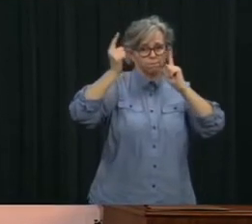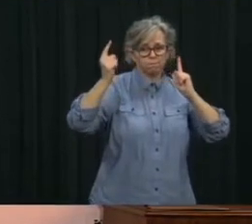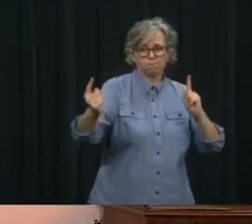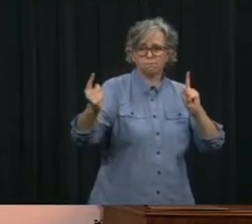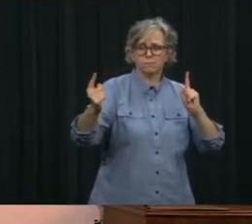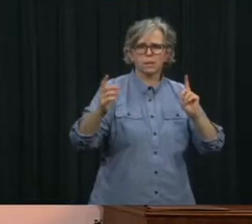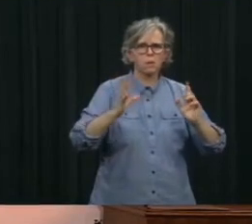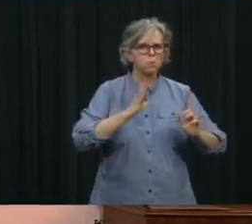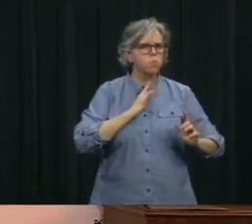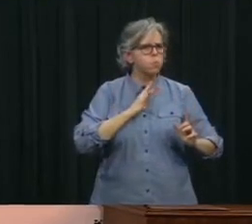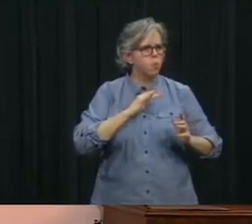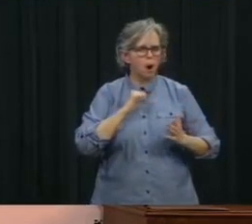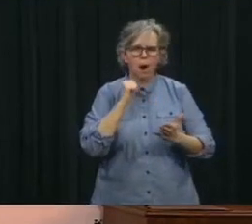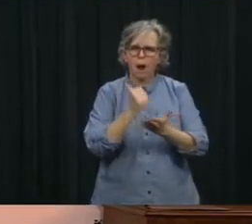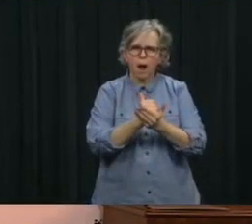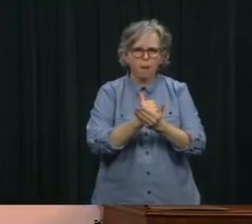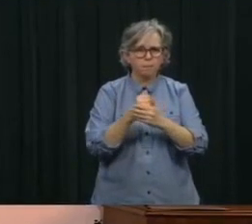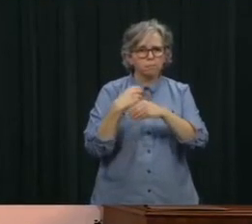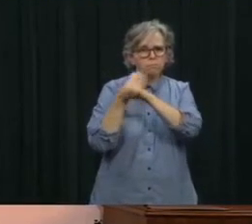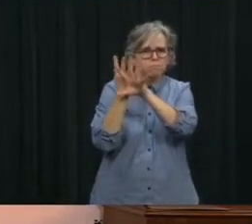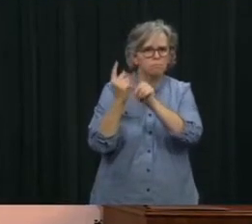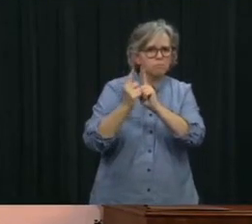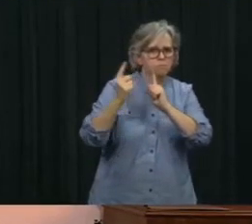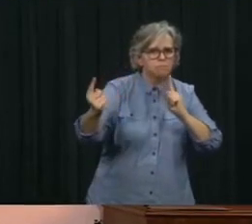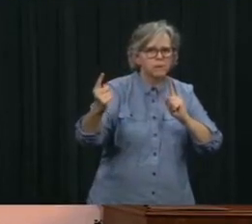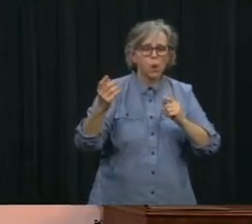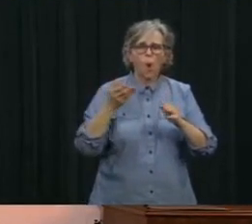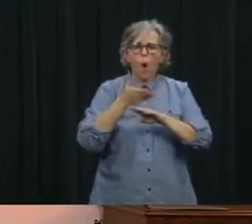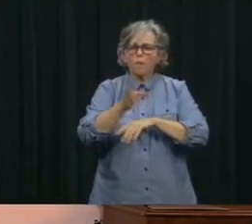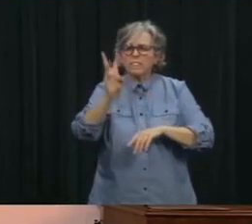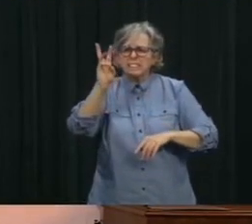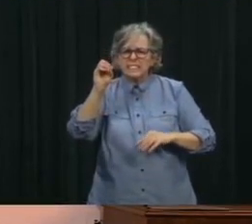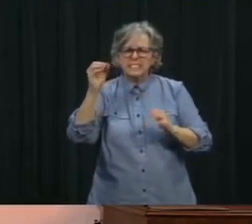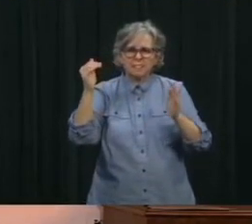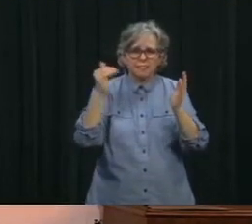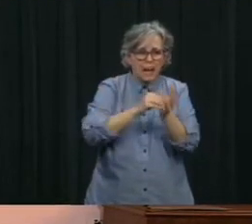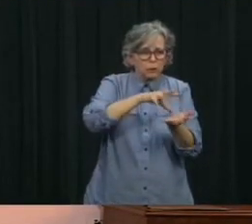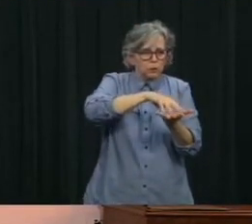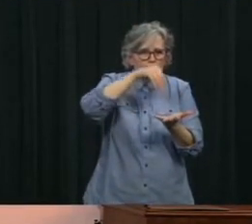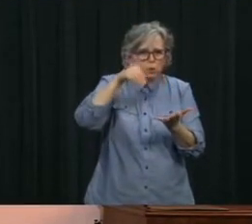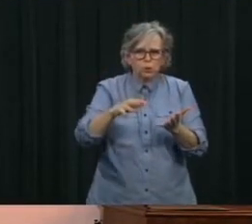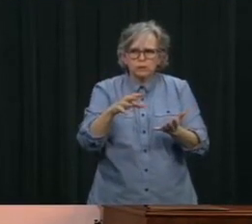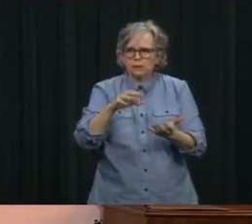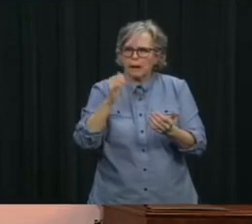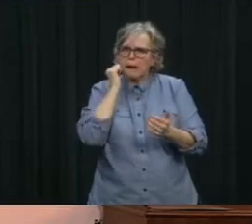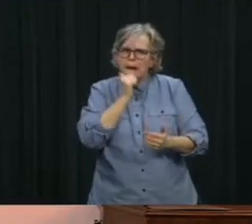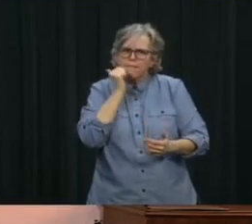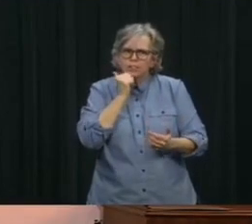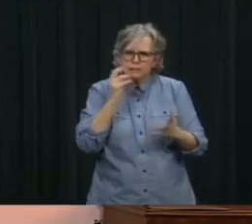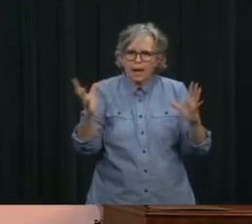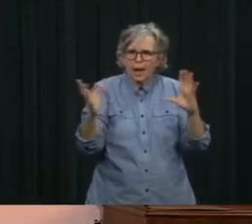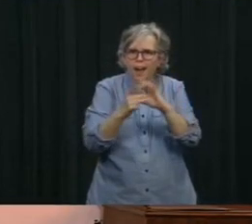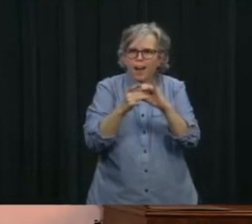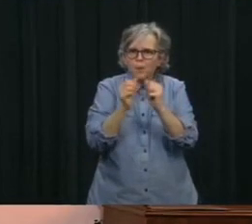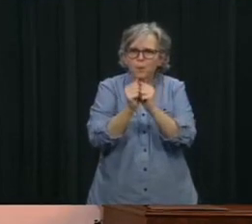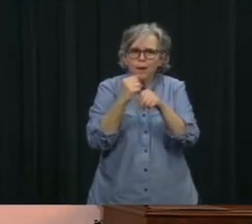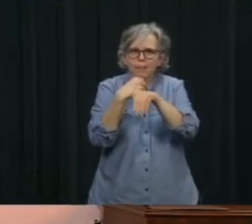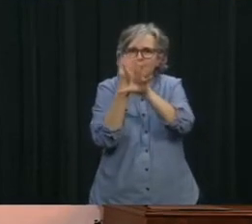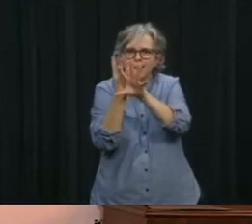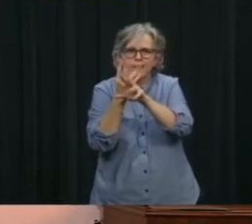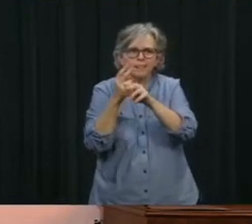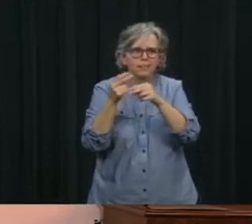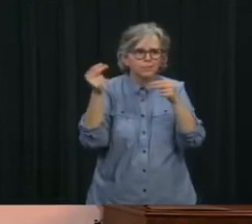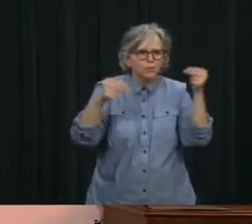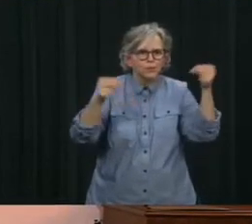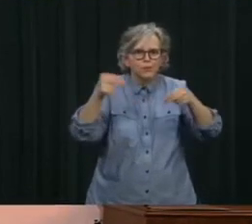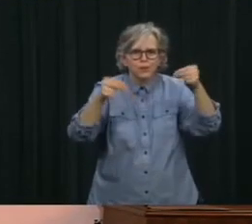have over 16,000 students a day logged in to participate in school. And to be